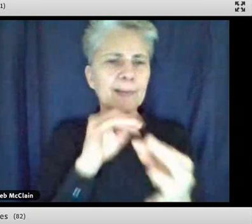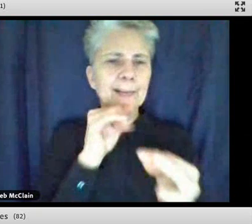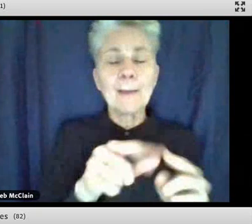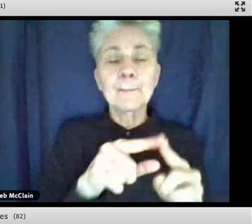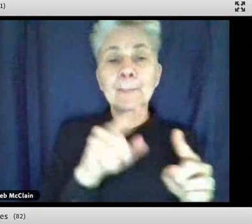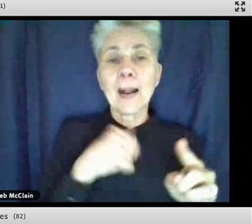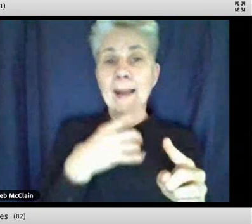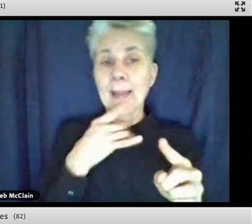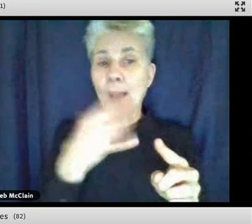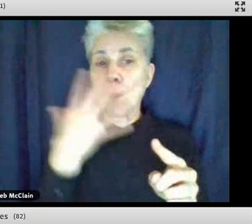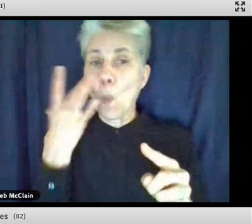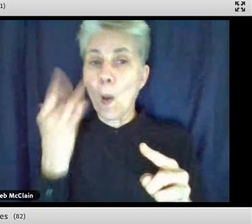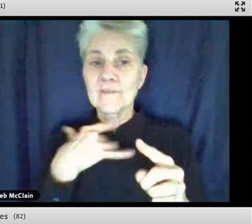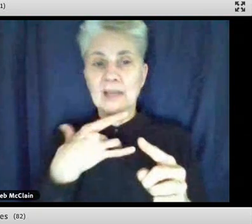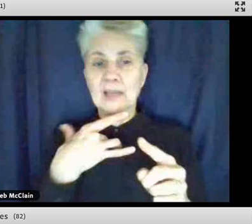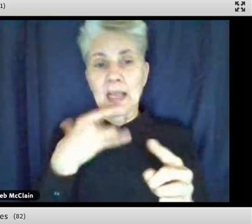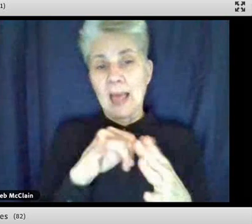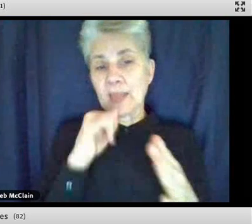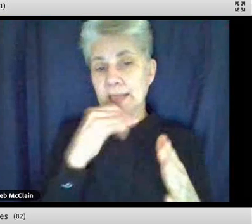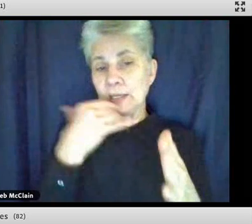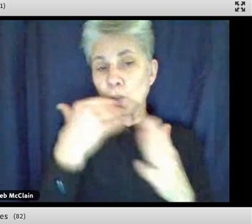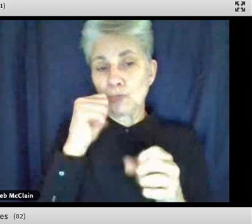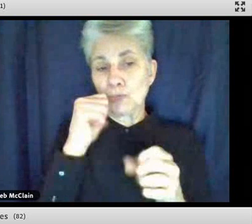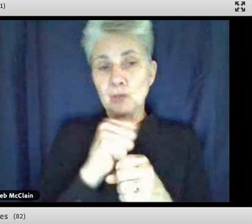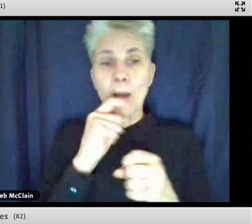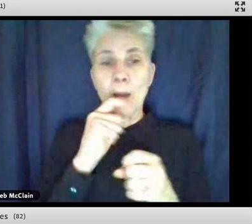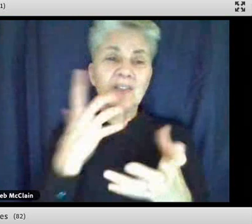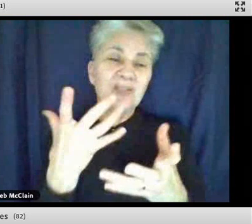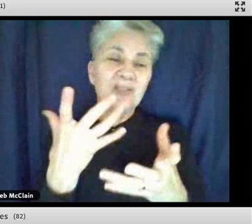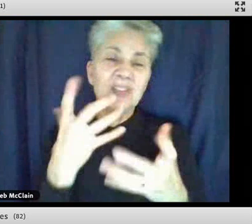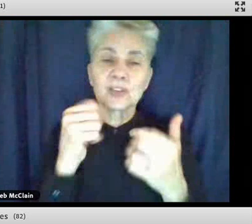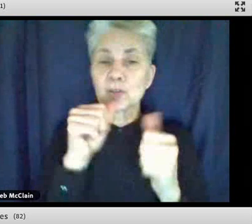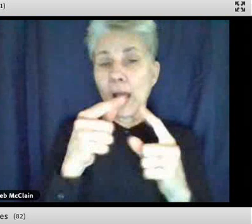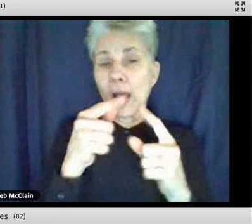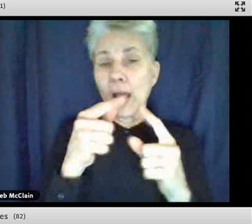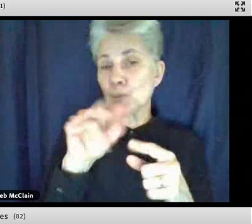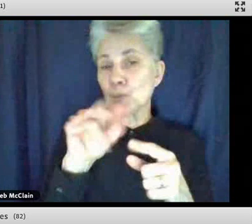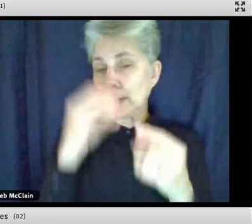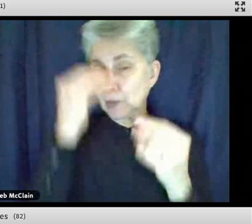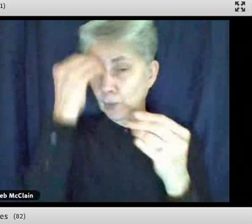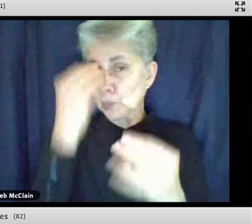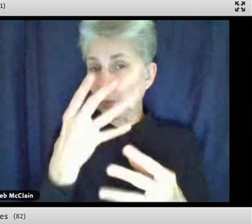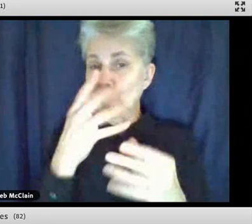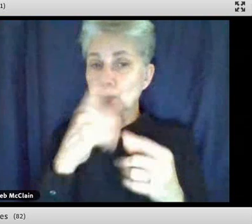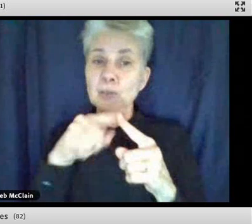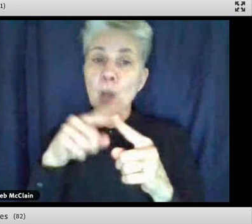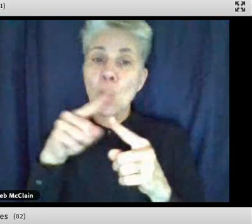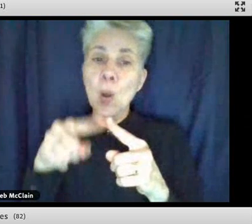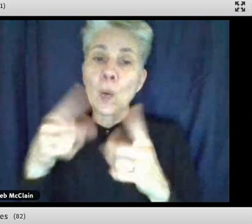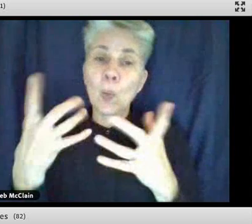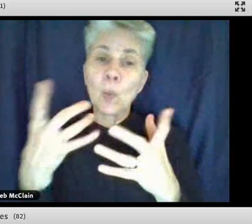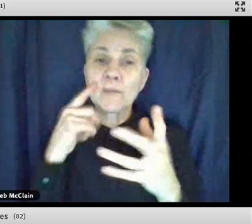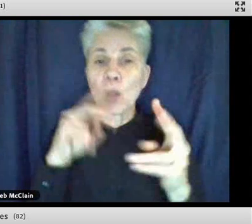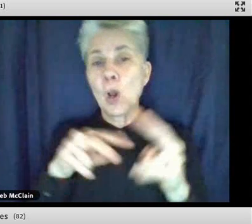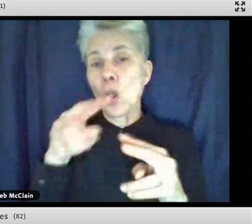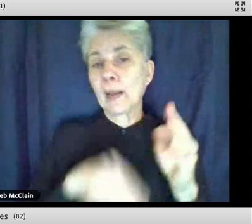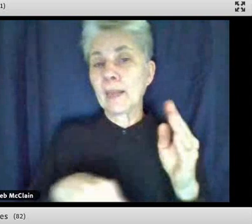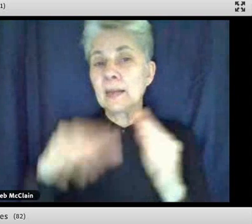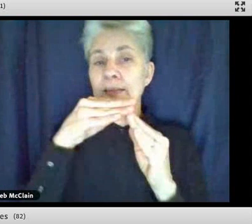it because I feel like they did a good job of kind of trying to rate the news. And so if you look at the top,